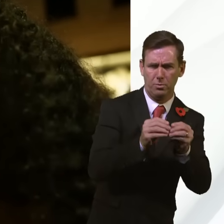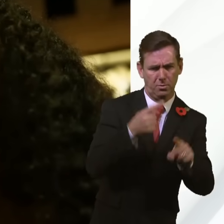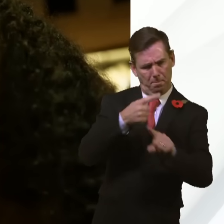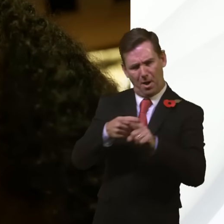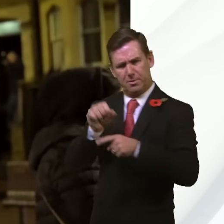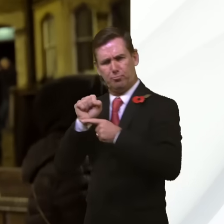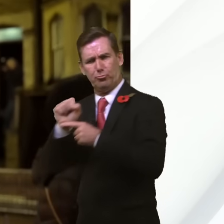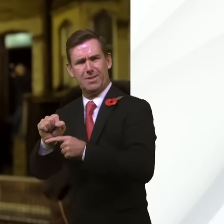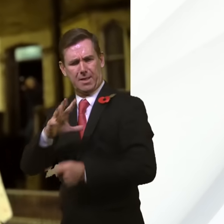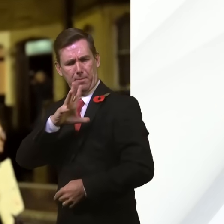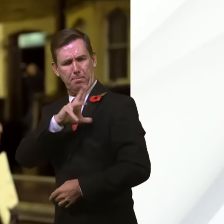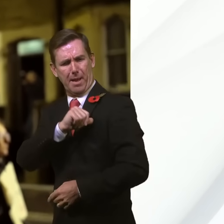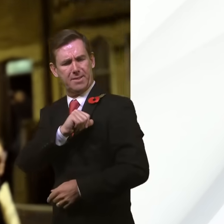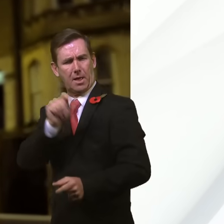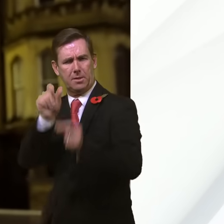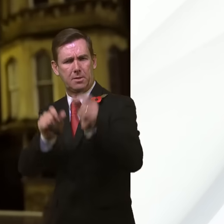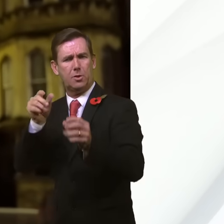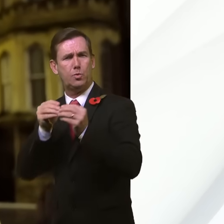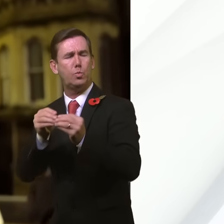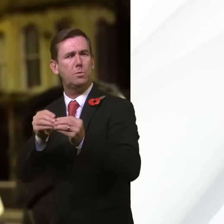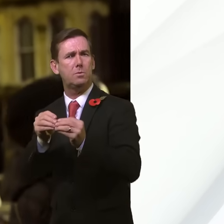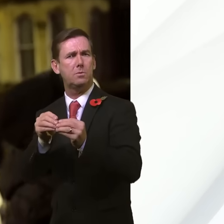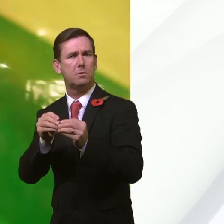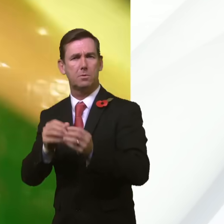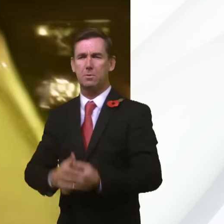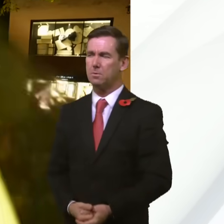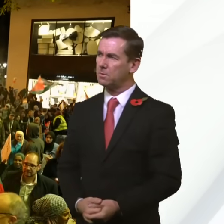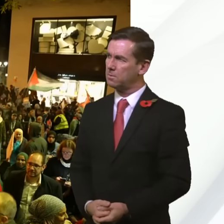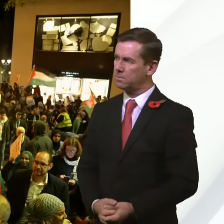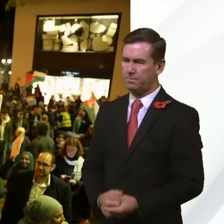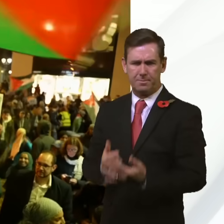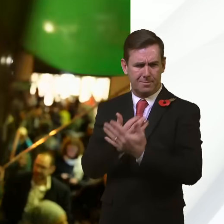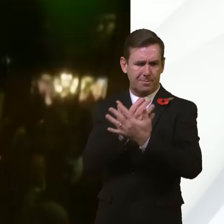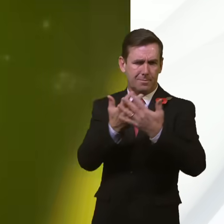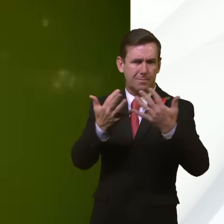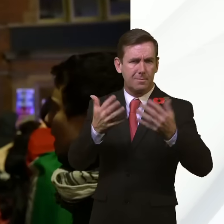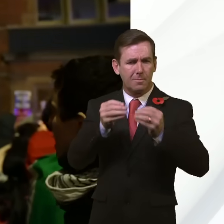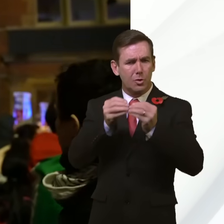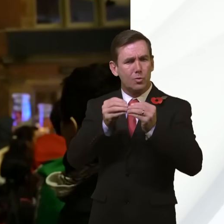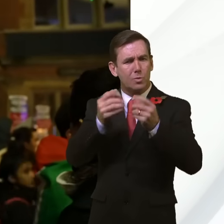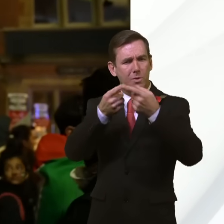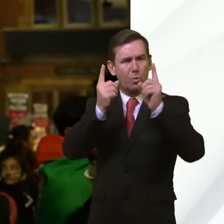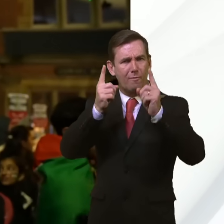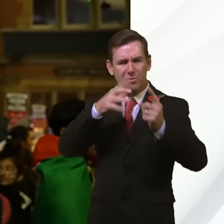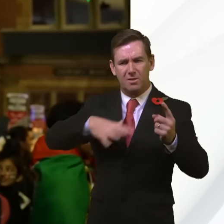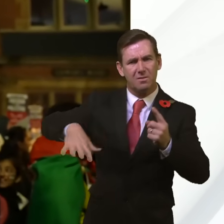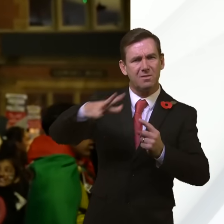Cease fire now! For some students, the war and a humanitarian crisis thousands of miles away has brought fear and